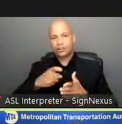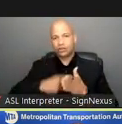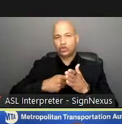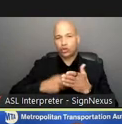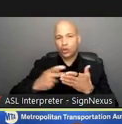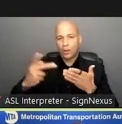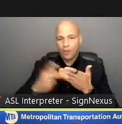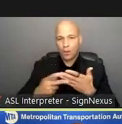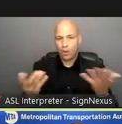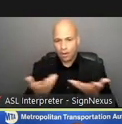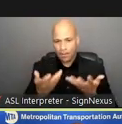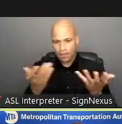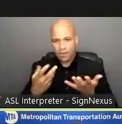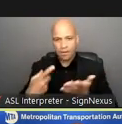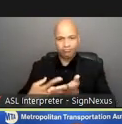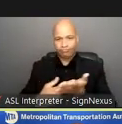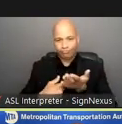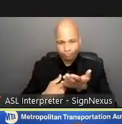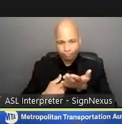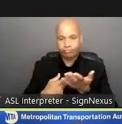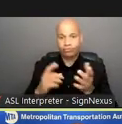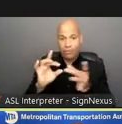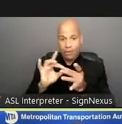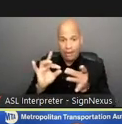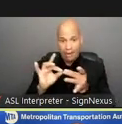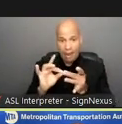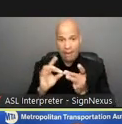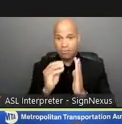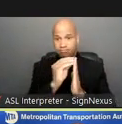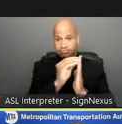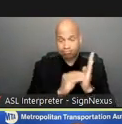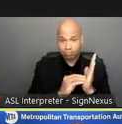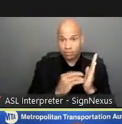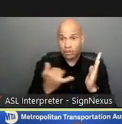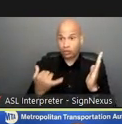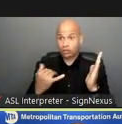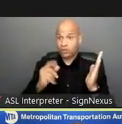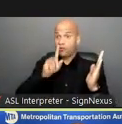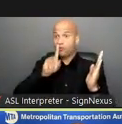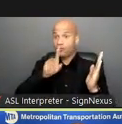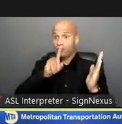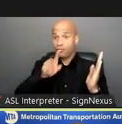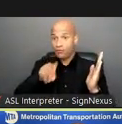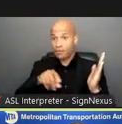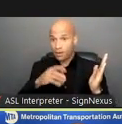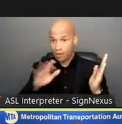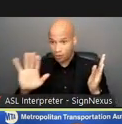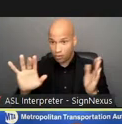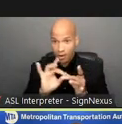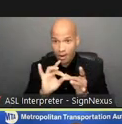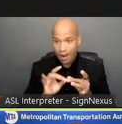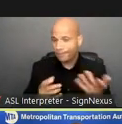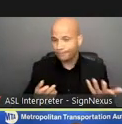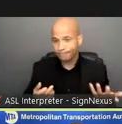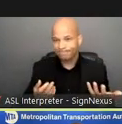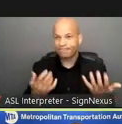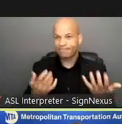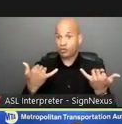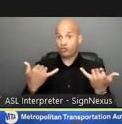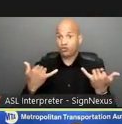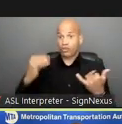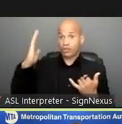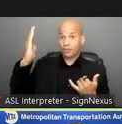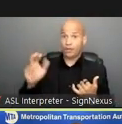of the environmental assessment process responses will not be provided during today's hearing there are 314 speakers